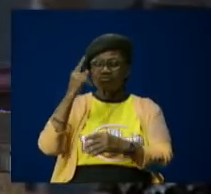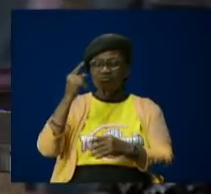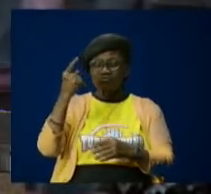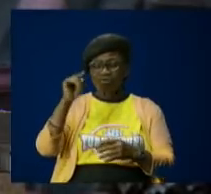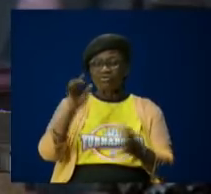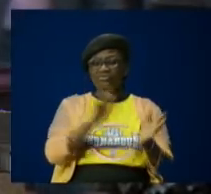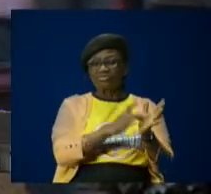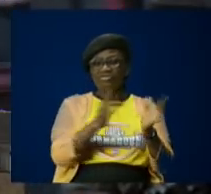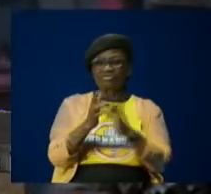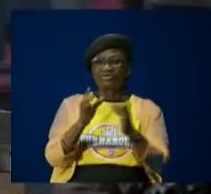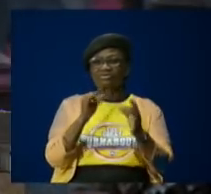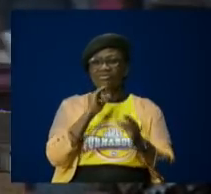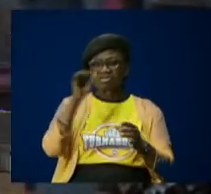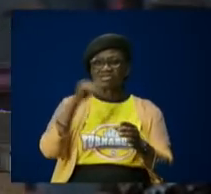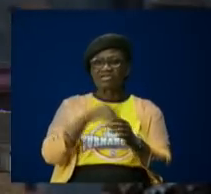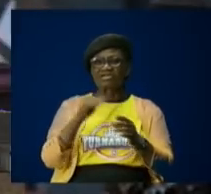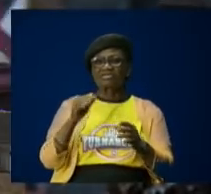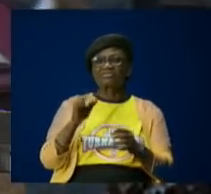but will not sink.